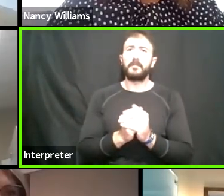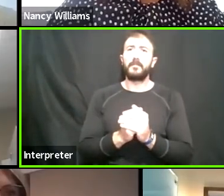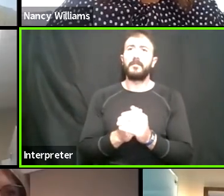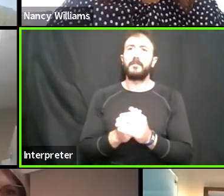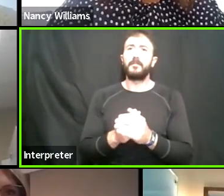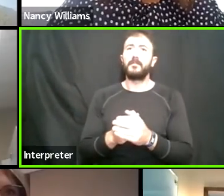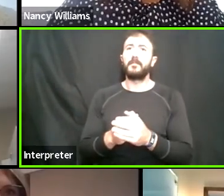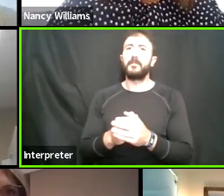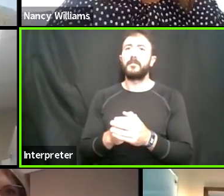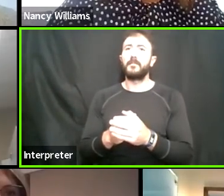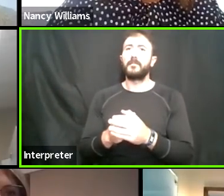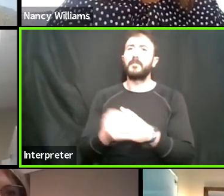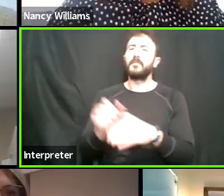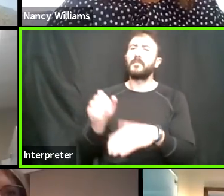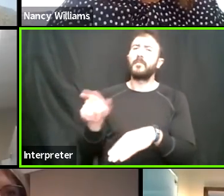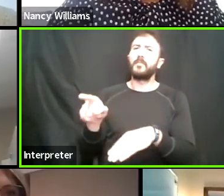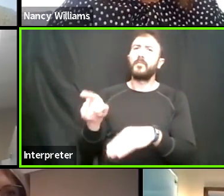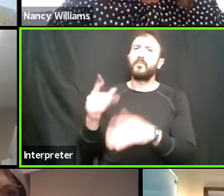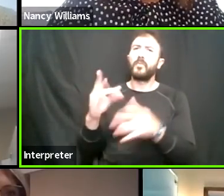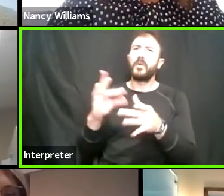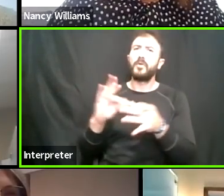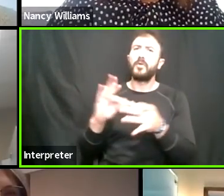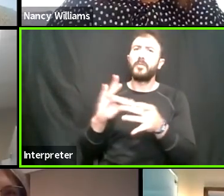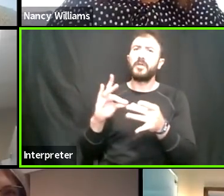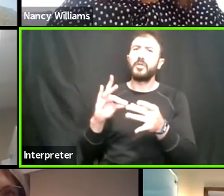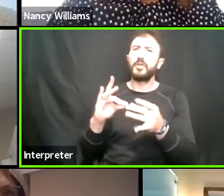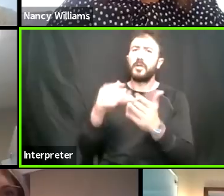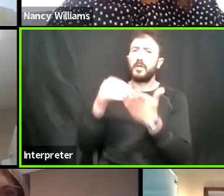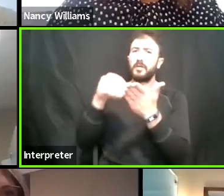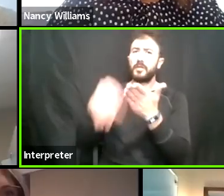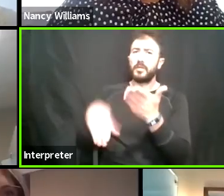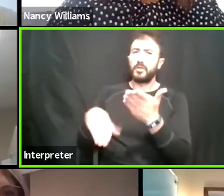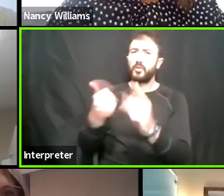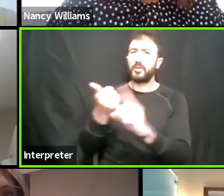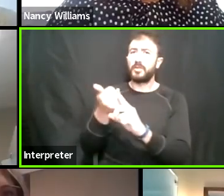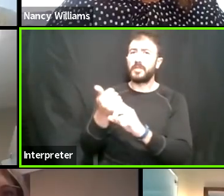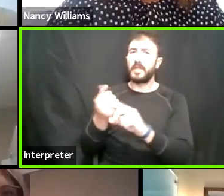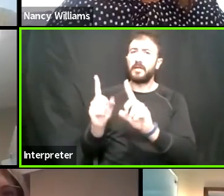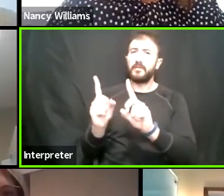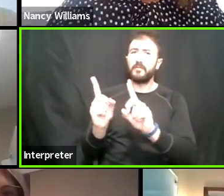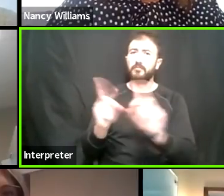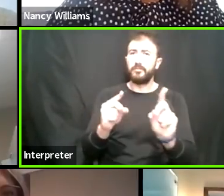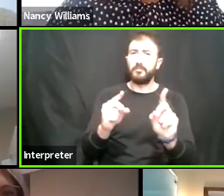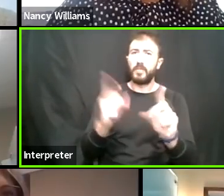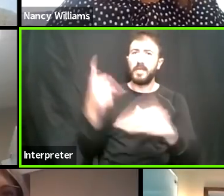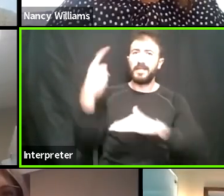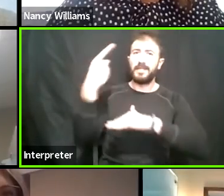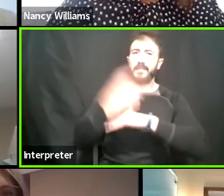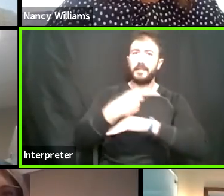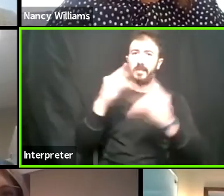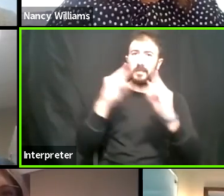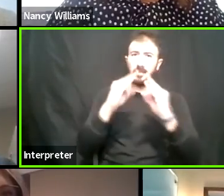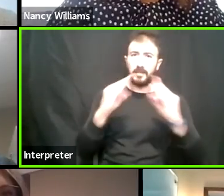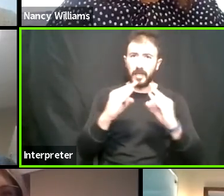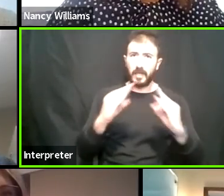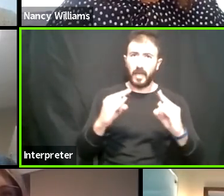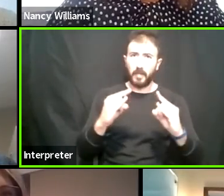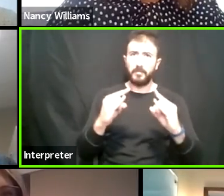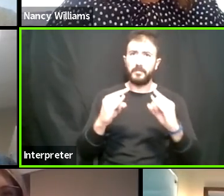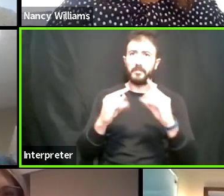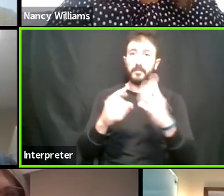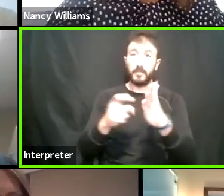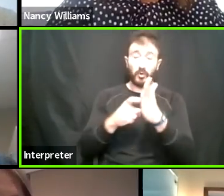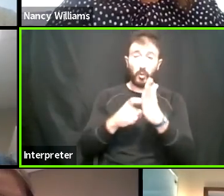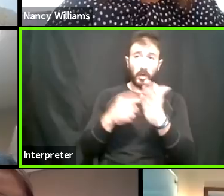to be in the day camps, there's like 20 going to be at a school, will they have to do the